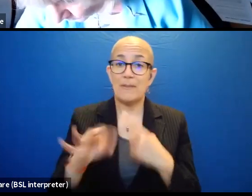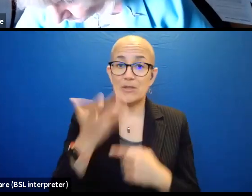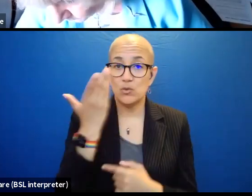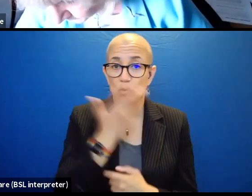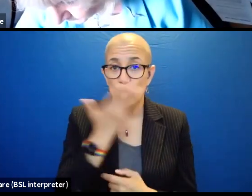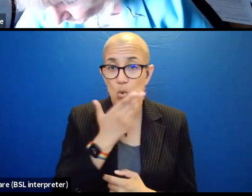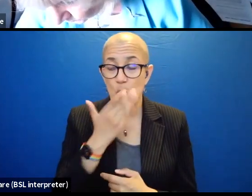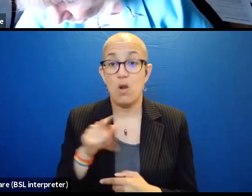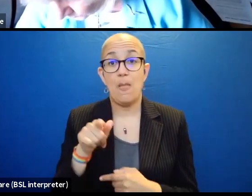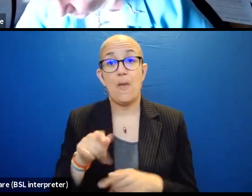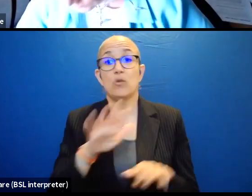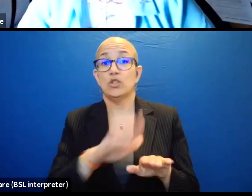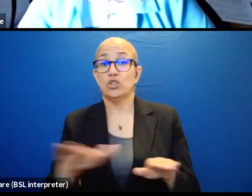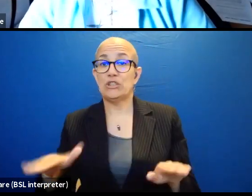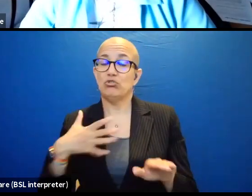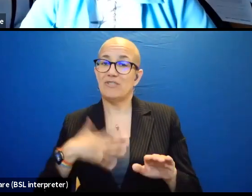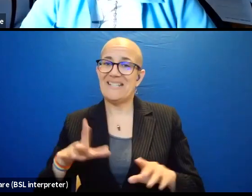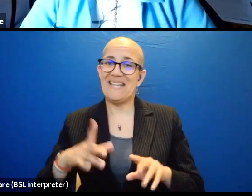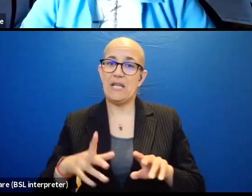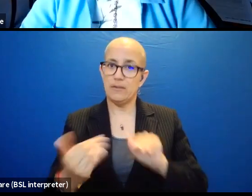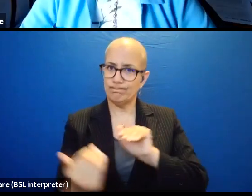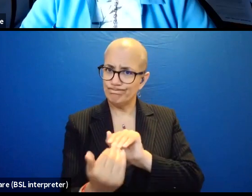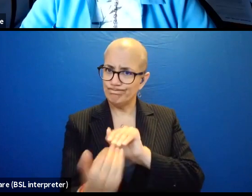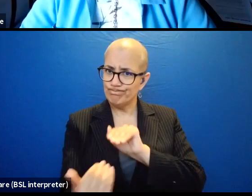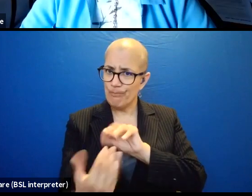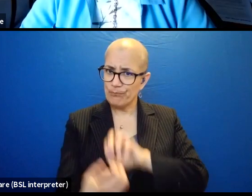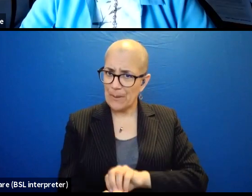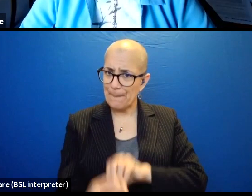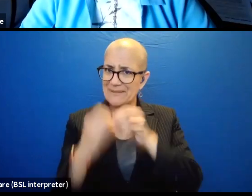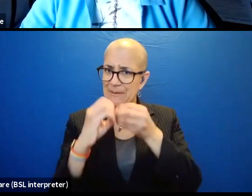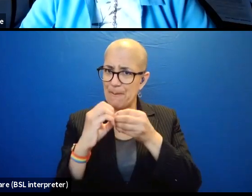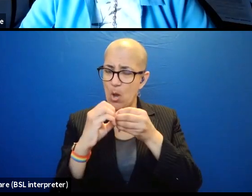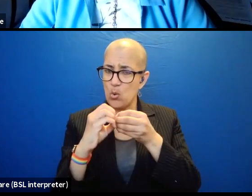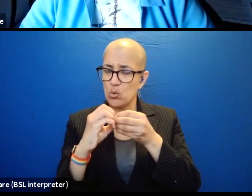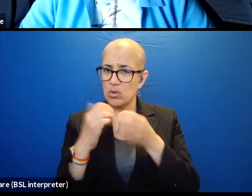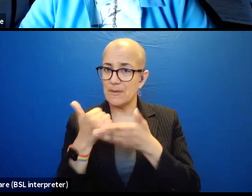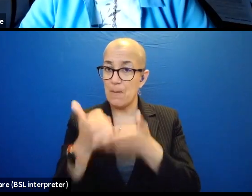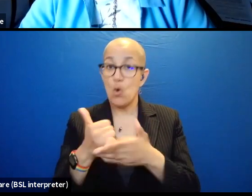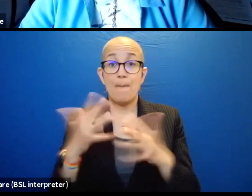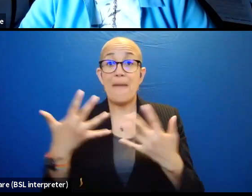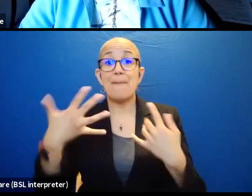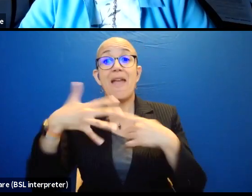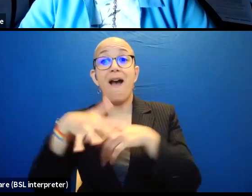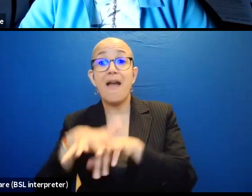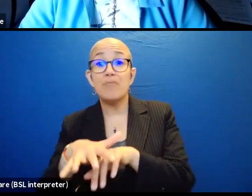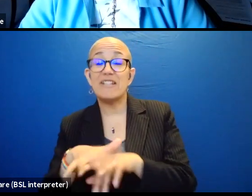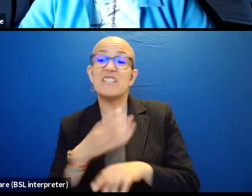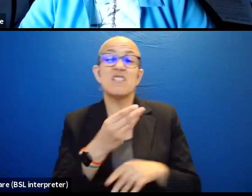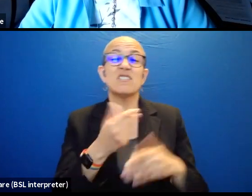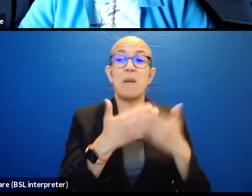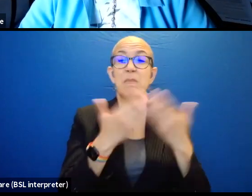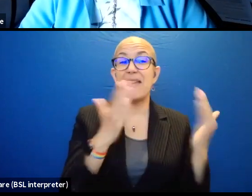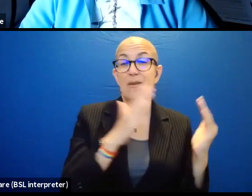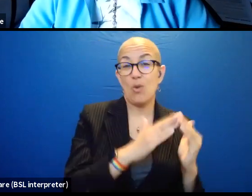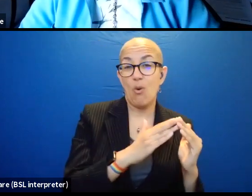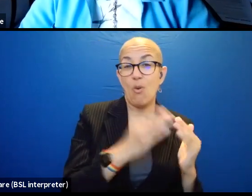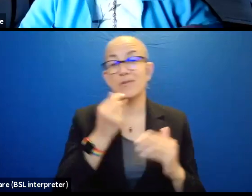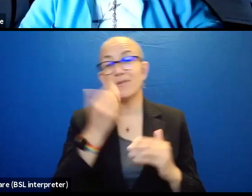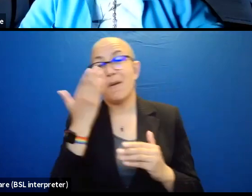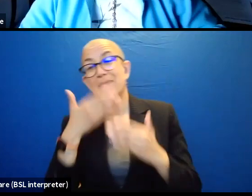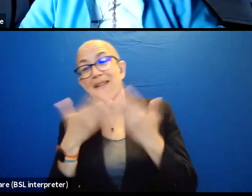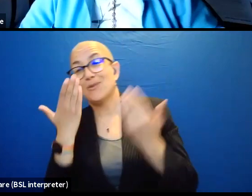Those children need bespoke support, and perhaps a hybrid where they're in some days and some days at home. But those most